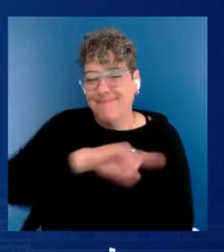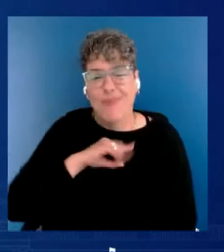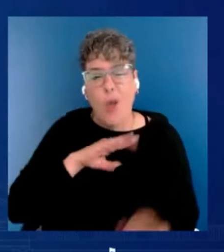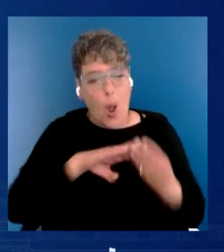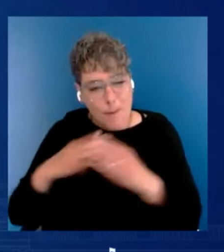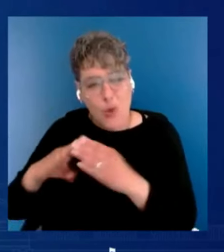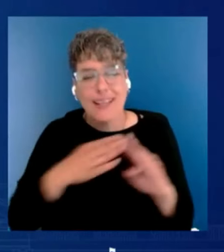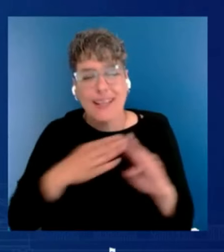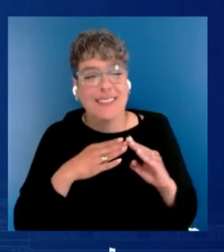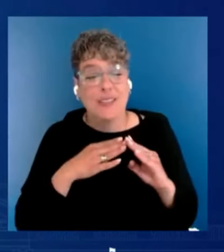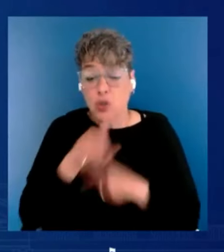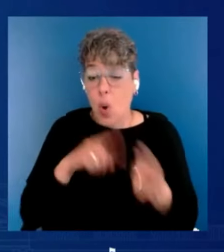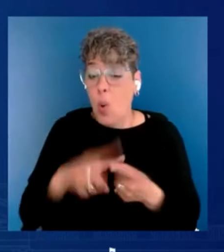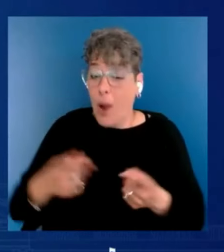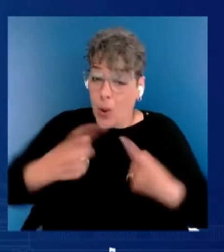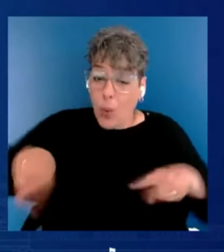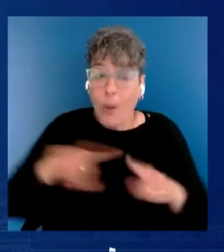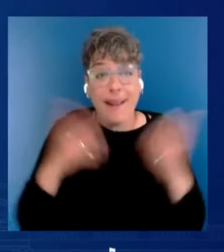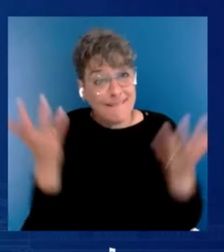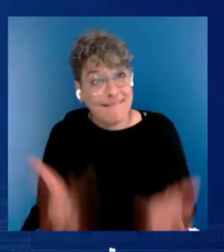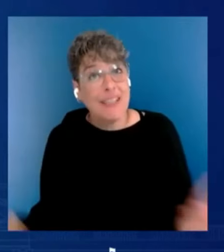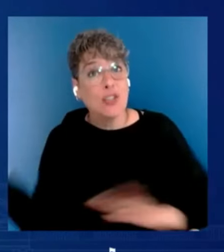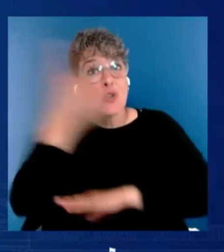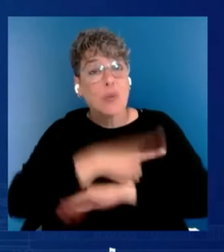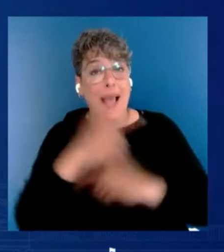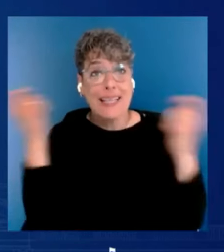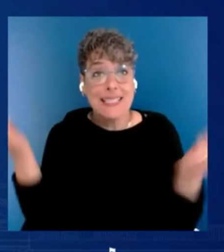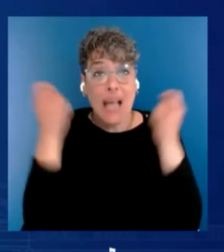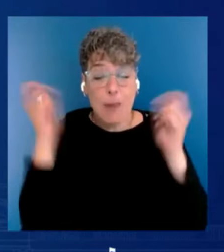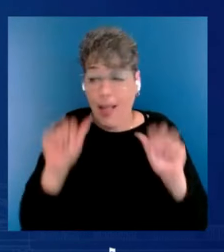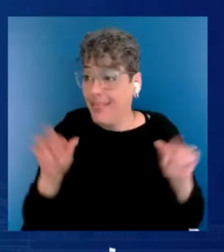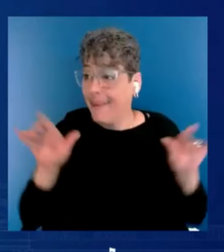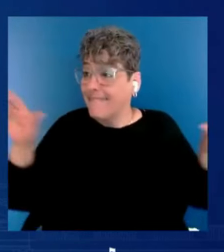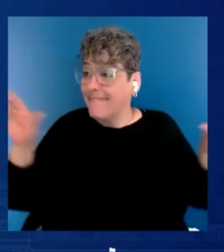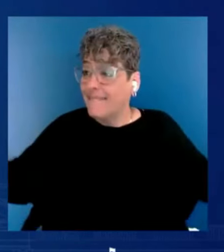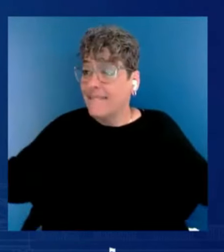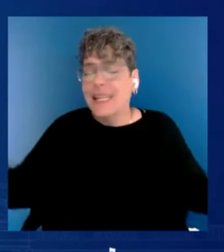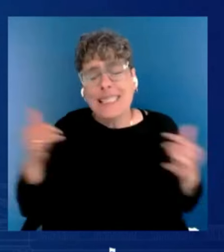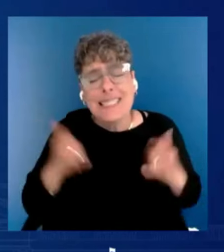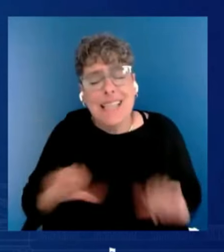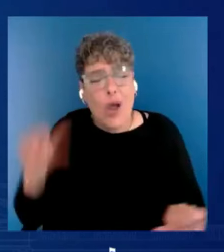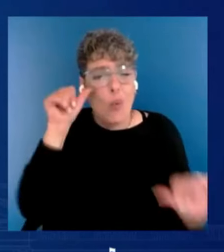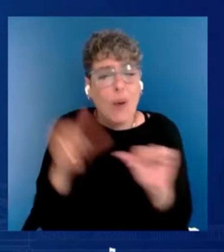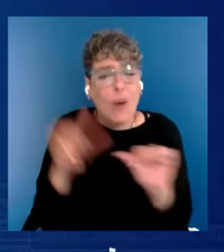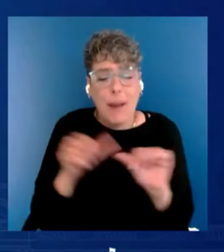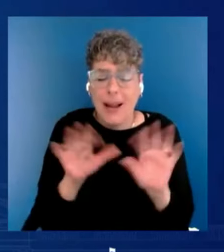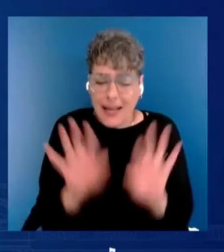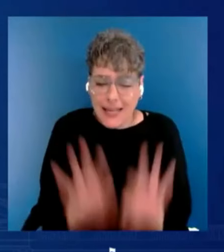remember that it is essential that we support and show up for each other, that we lift each other